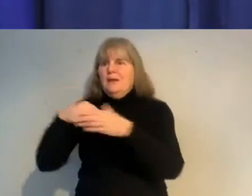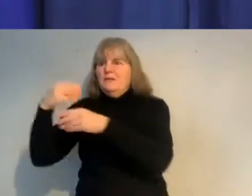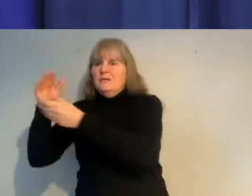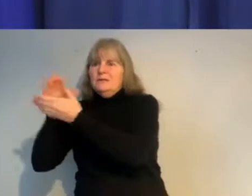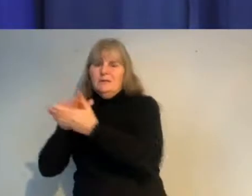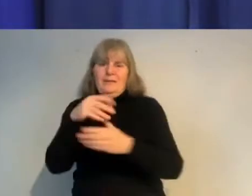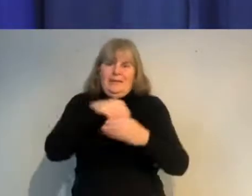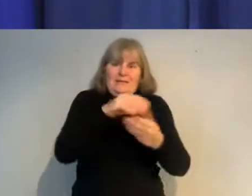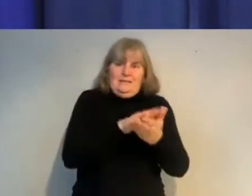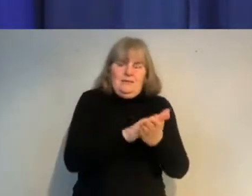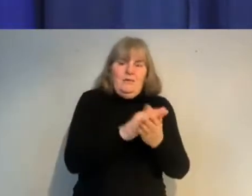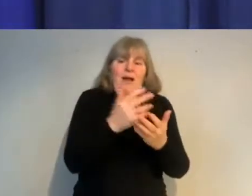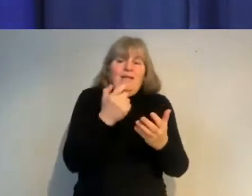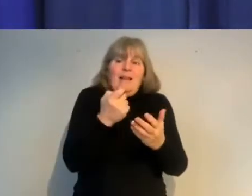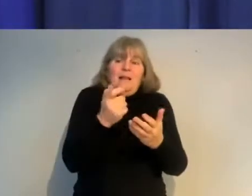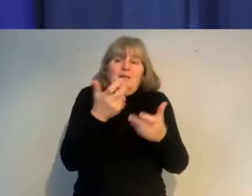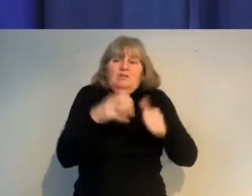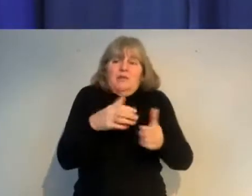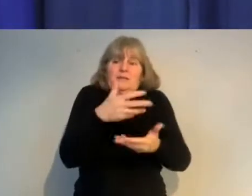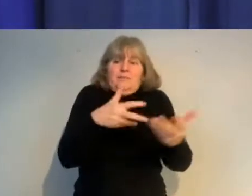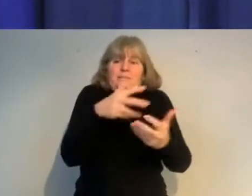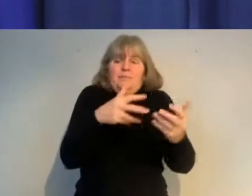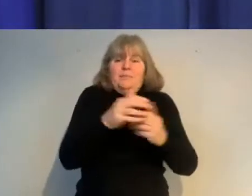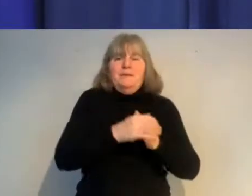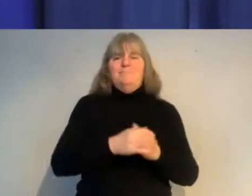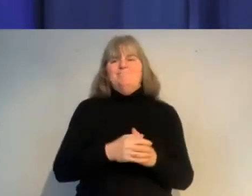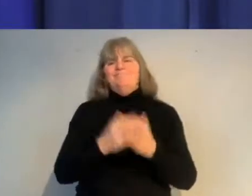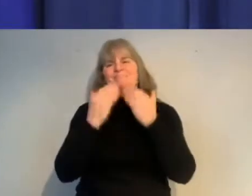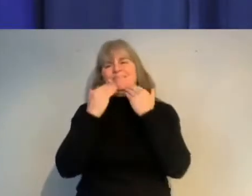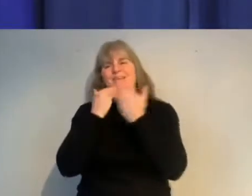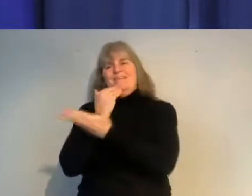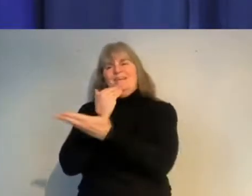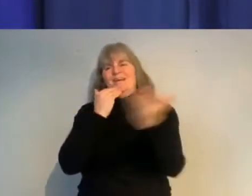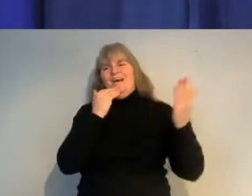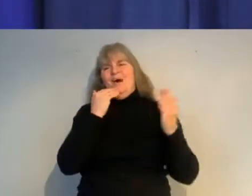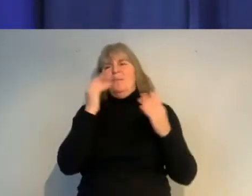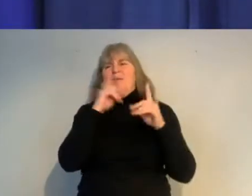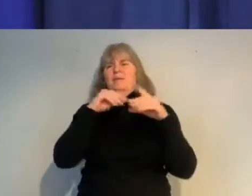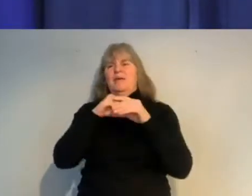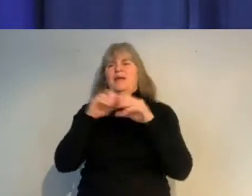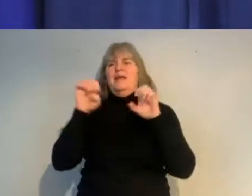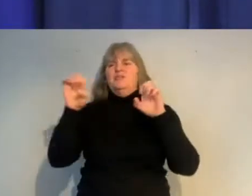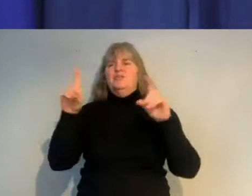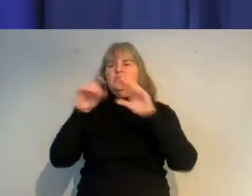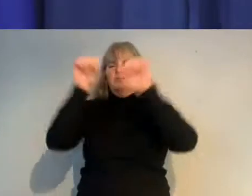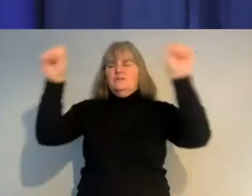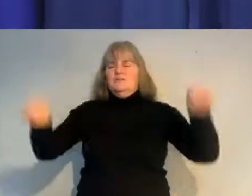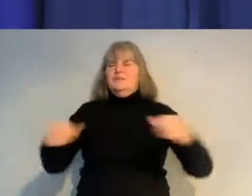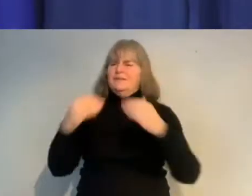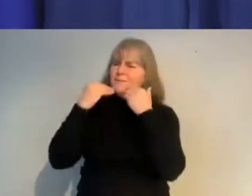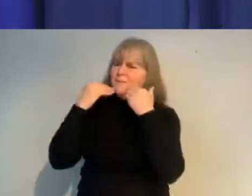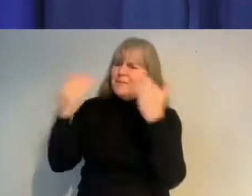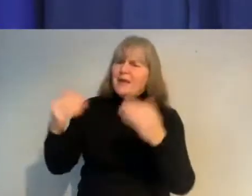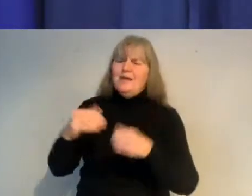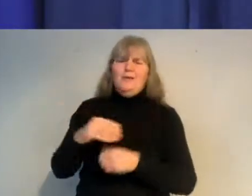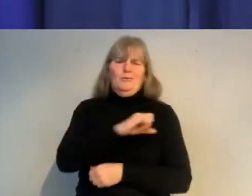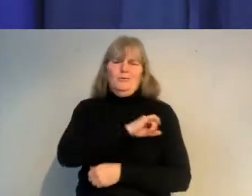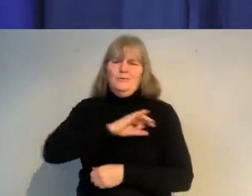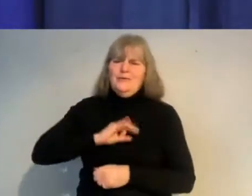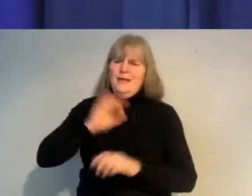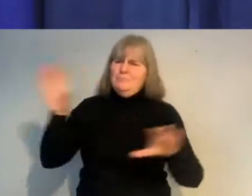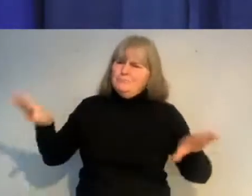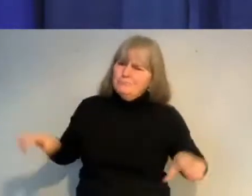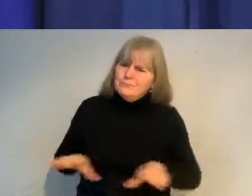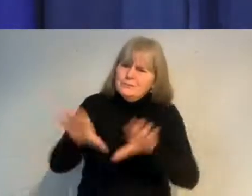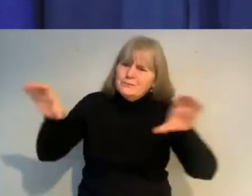COVID-19. I want to give a big shout out to all of the educators and all of the staff that have worked extremely hard in the